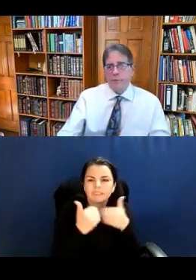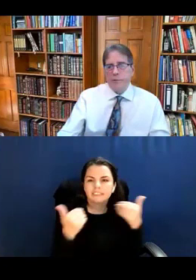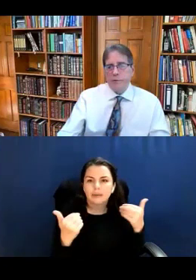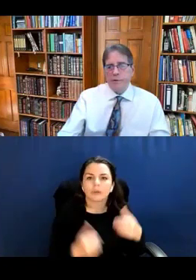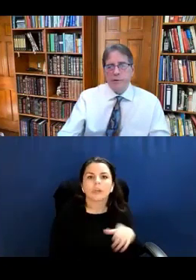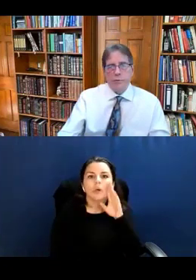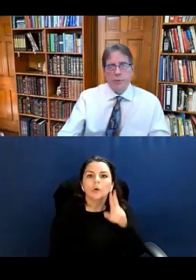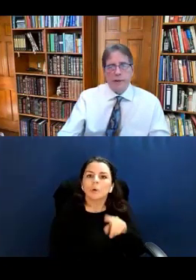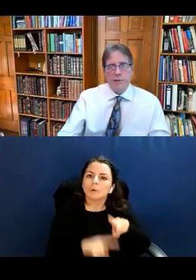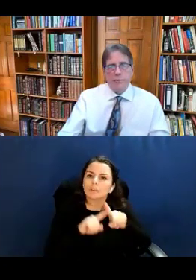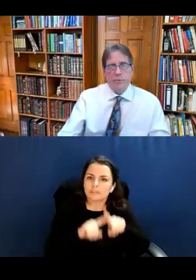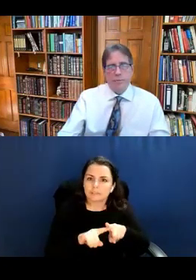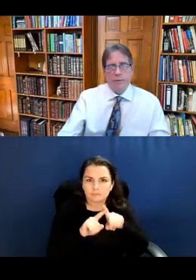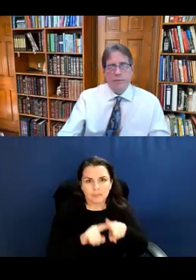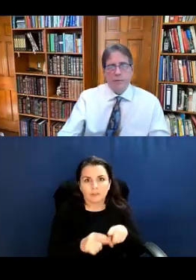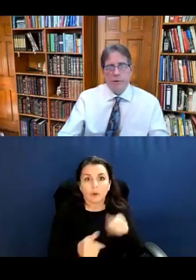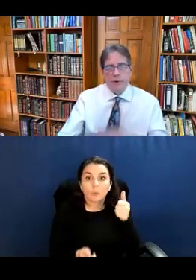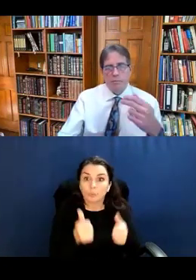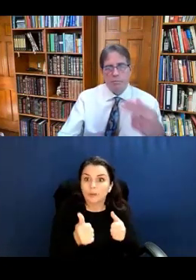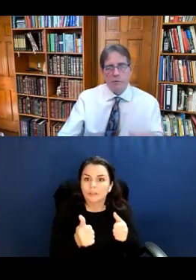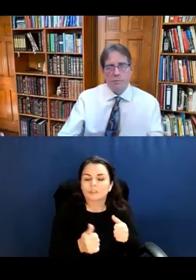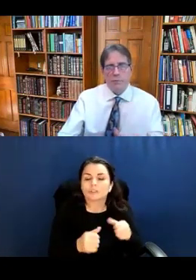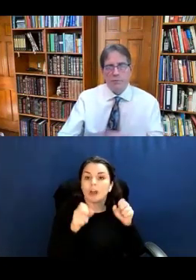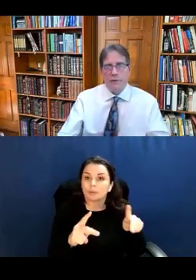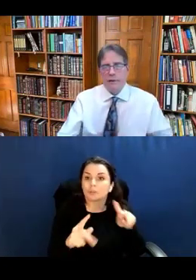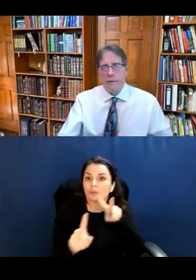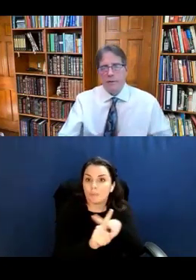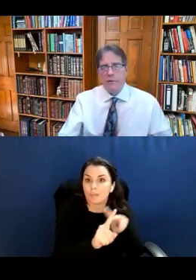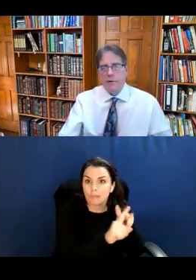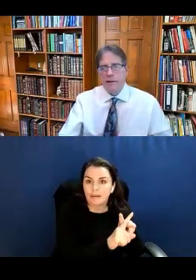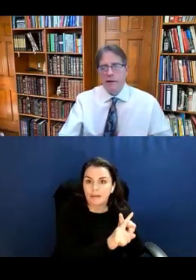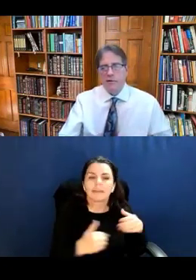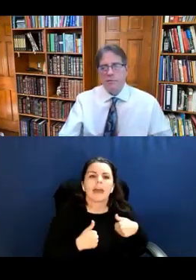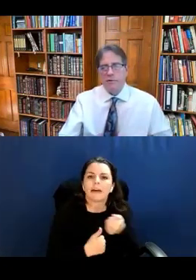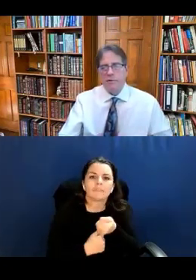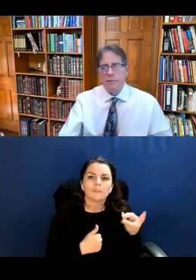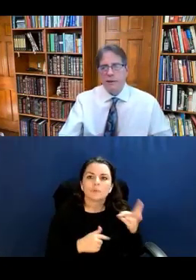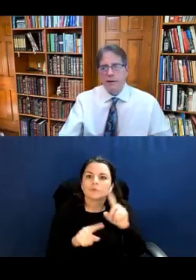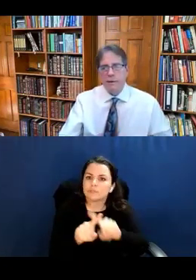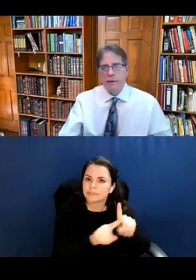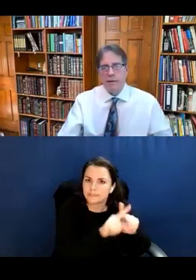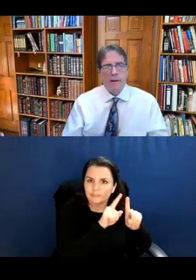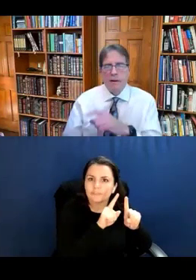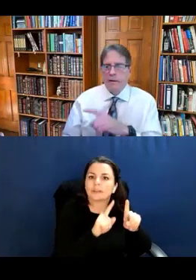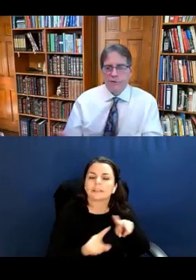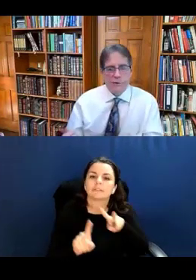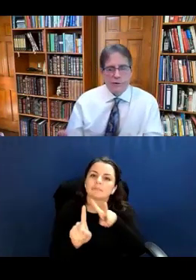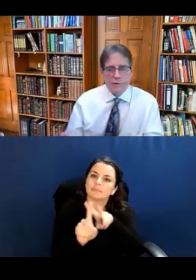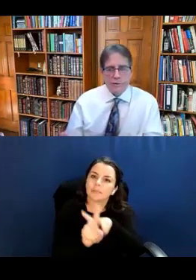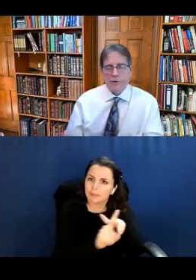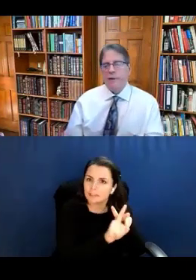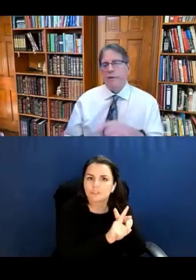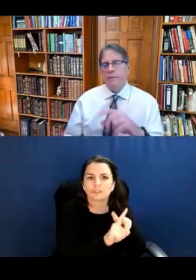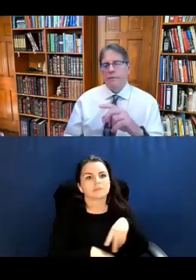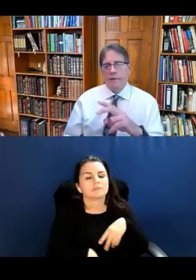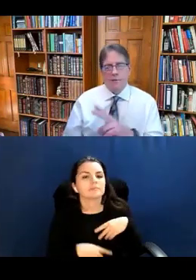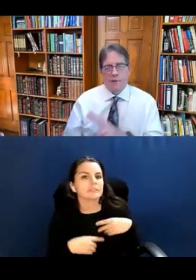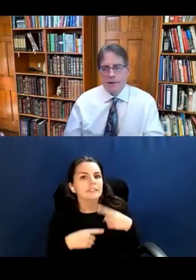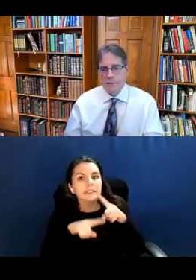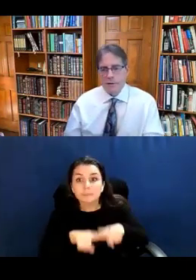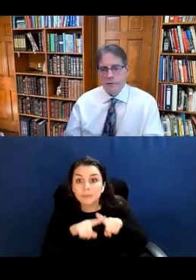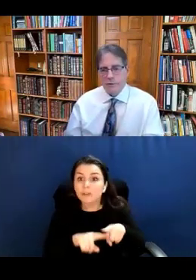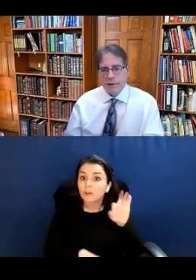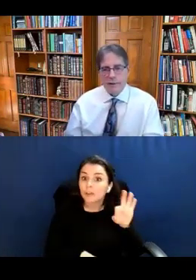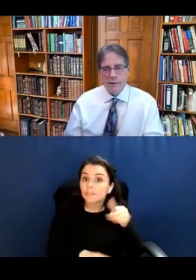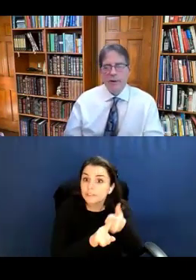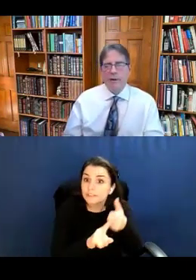funding opportunity you apply to. So there are multiple funding opportunity announcements depending upon, is it a clinical trial? Is it